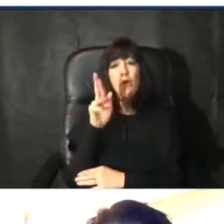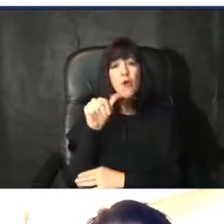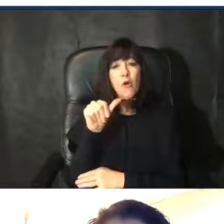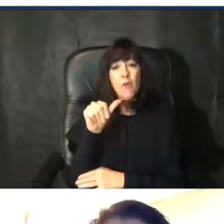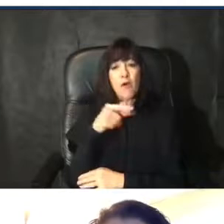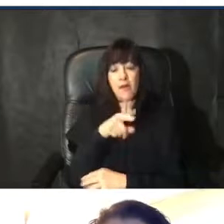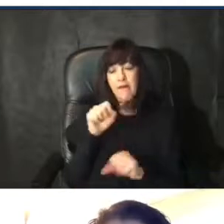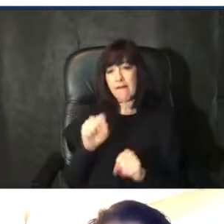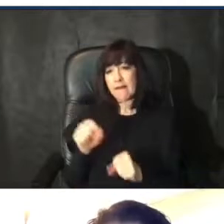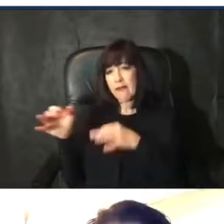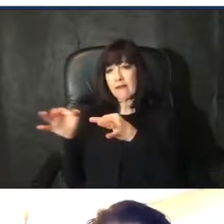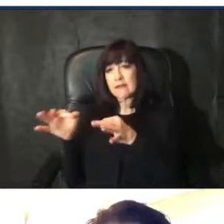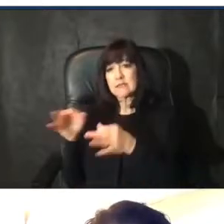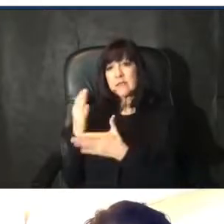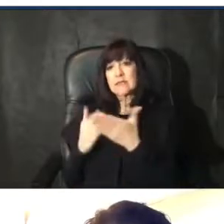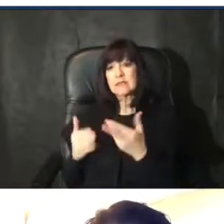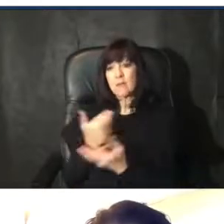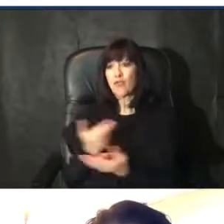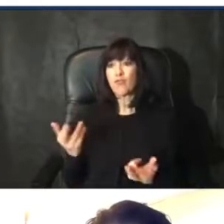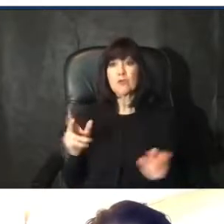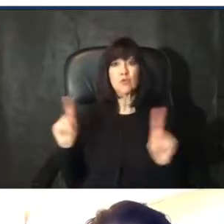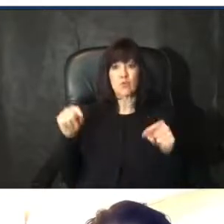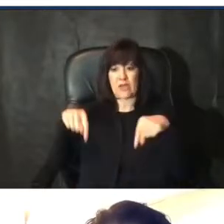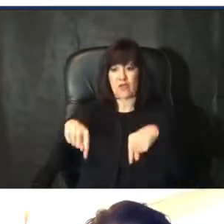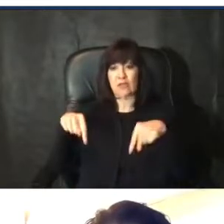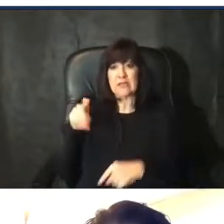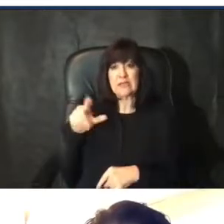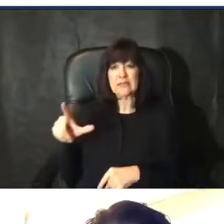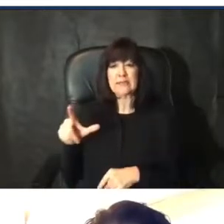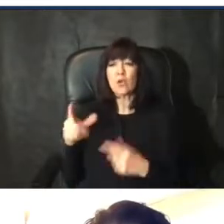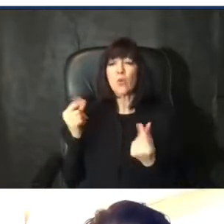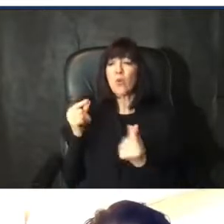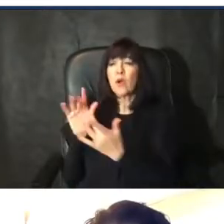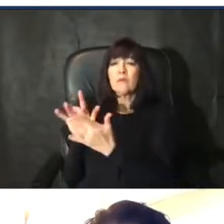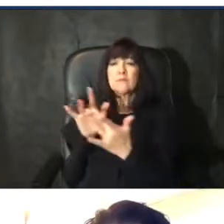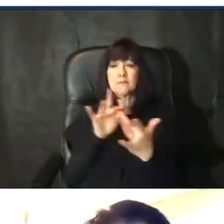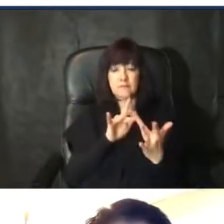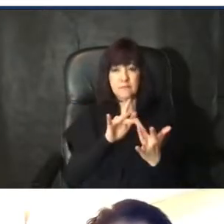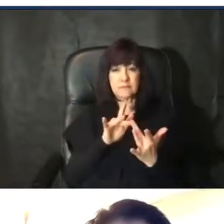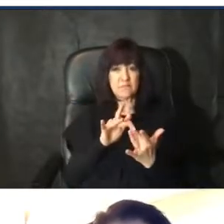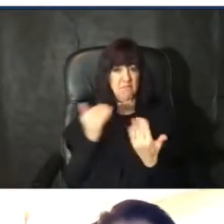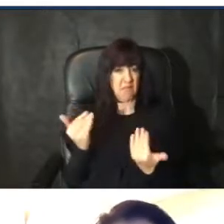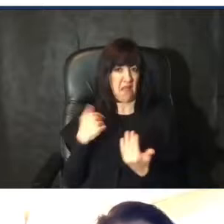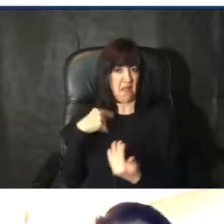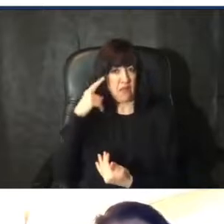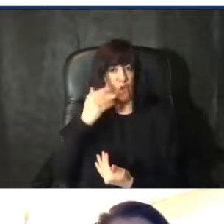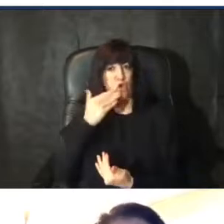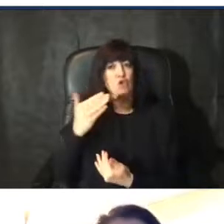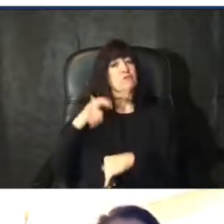available here in Delaware to support families. So let's hand off to Barb. Okay, thanks. Thank